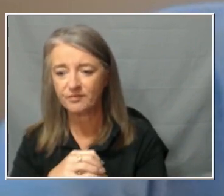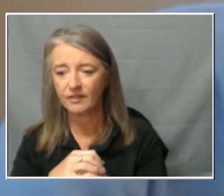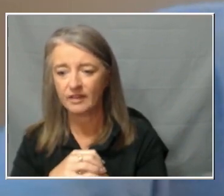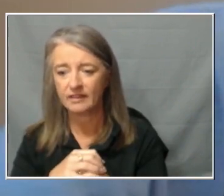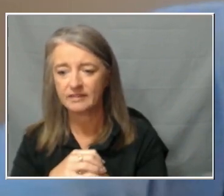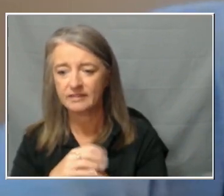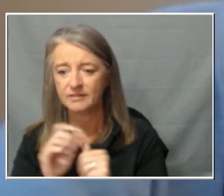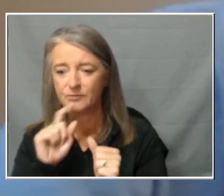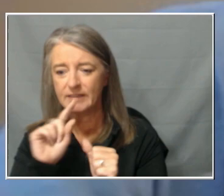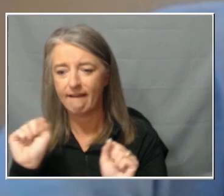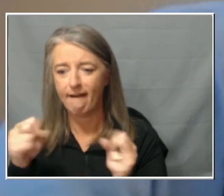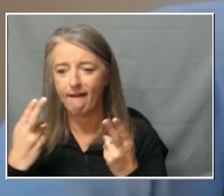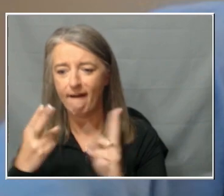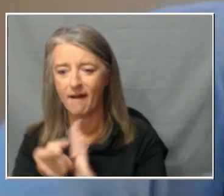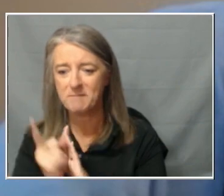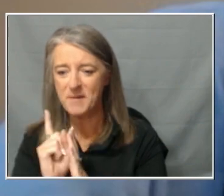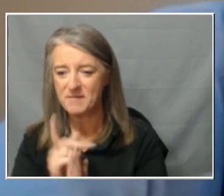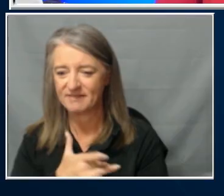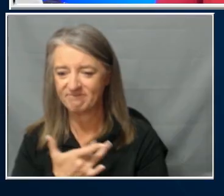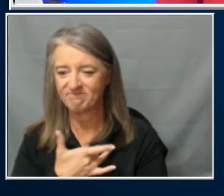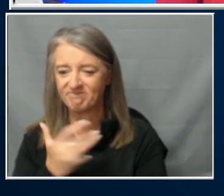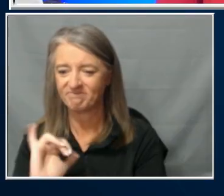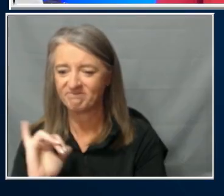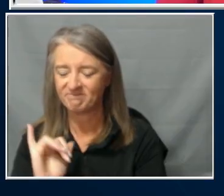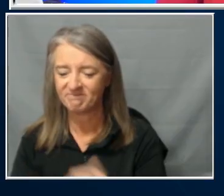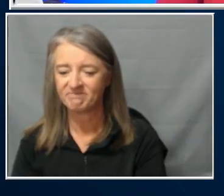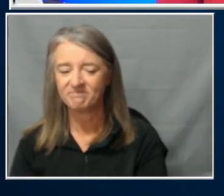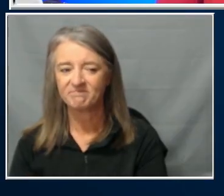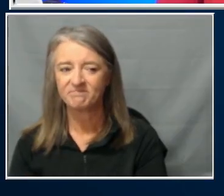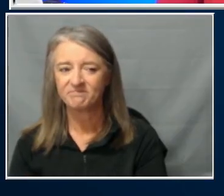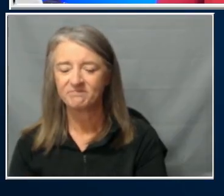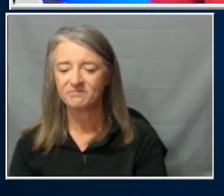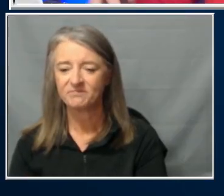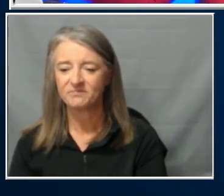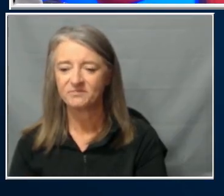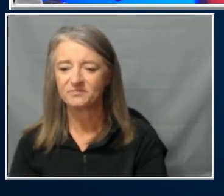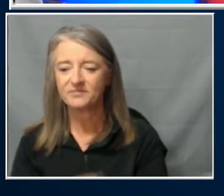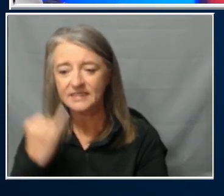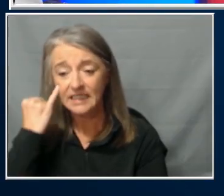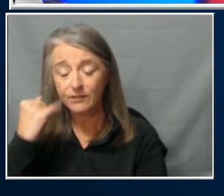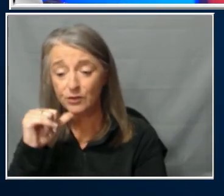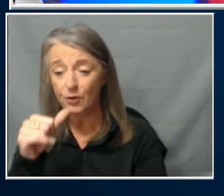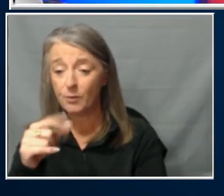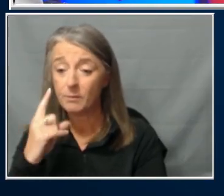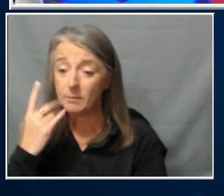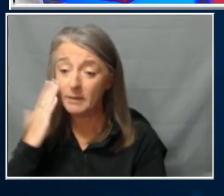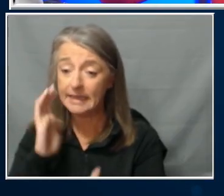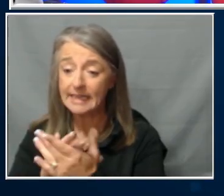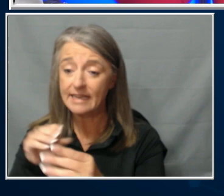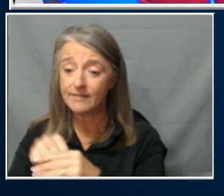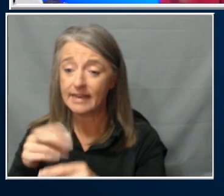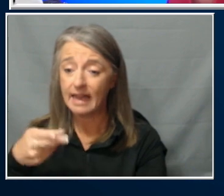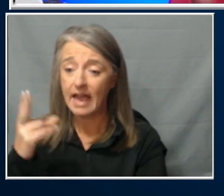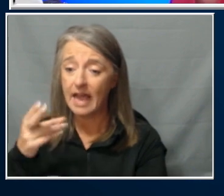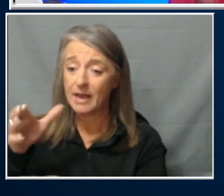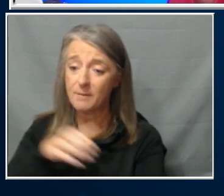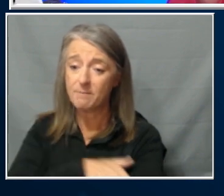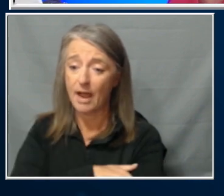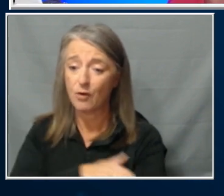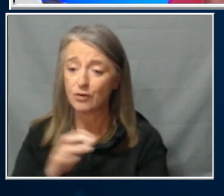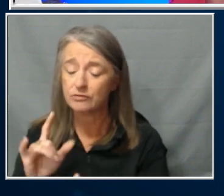those awe moments. Yeah, for sure. If you don't believe in a higher power, this might be the time. Something just